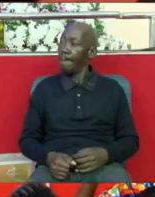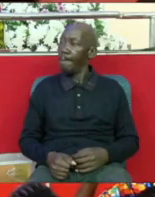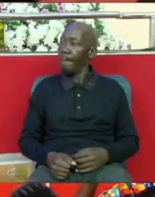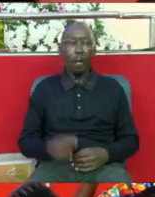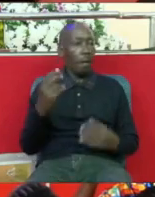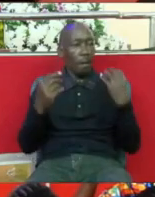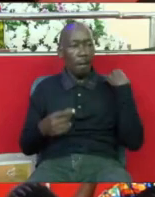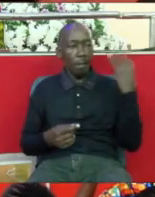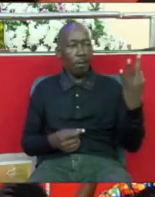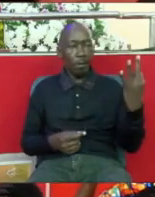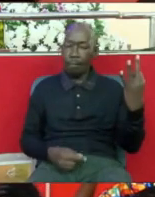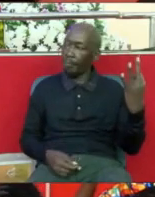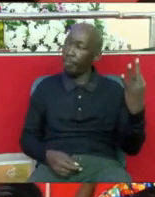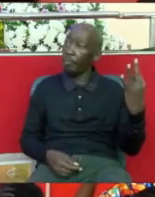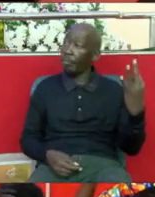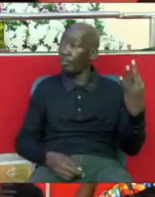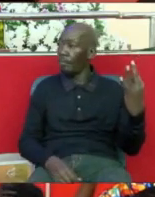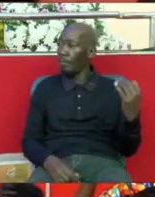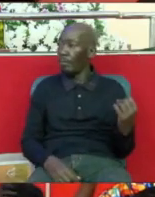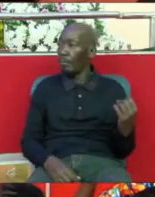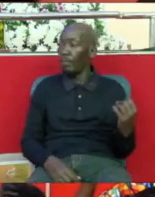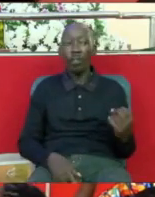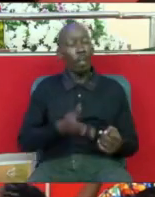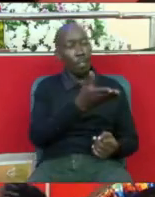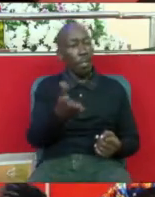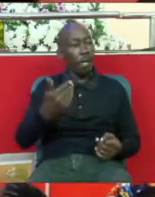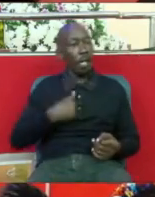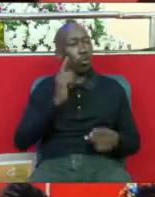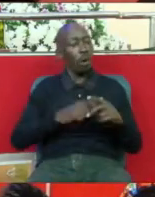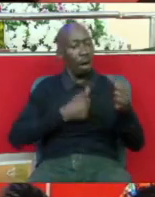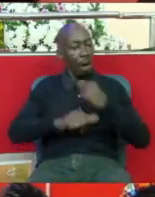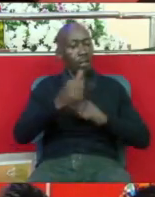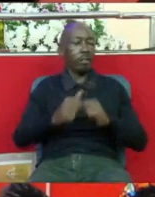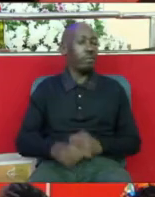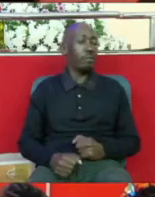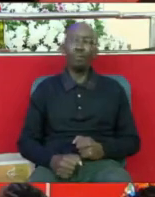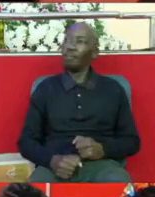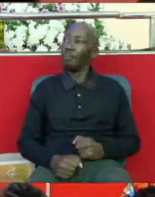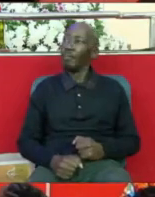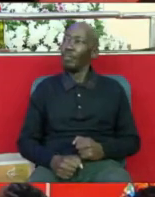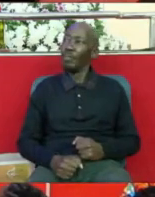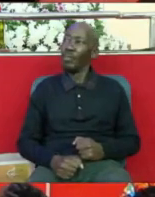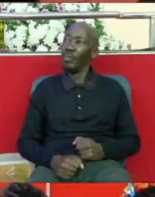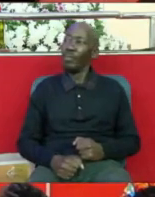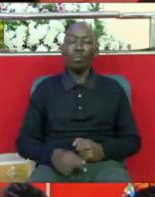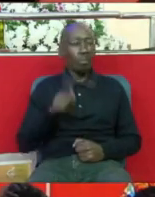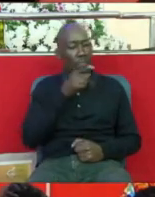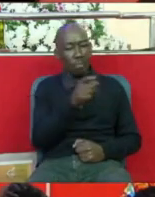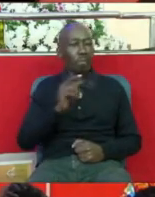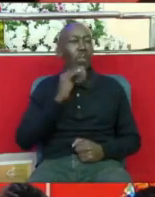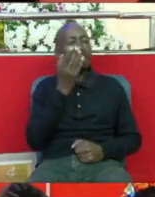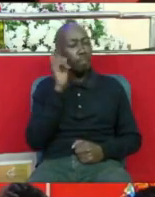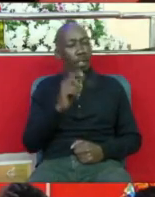Number three. Tatu. They had to act. Lazima wangechukua hatua. They had to